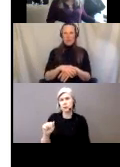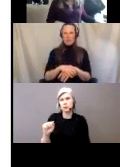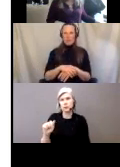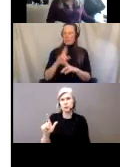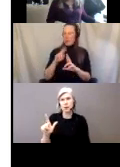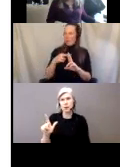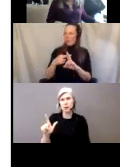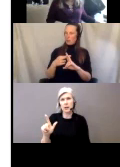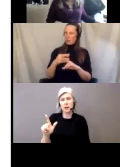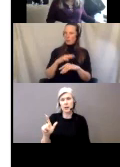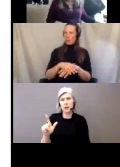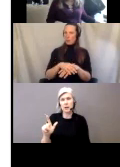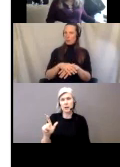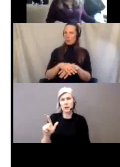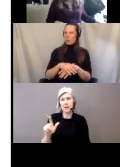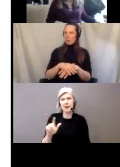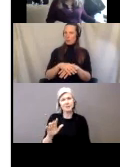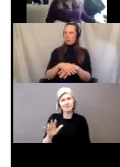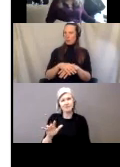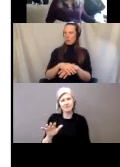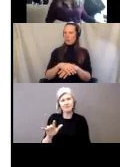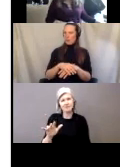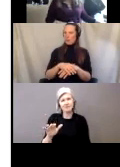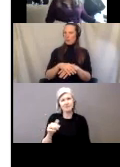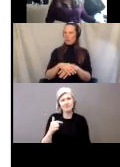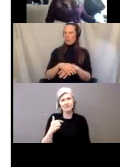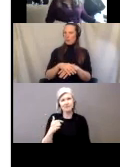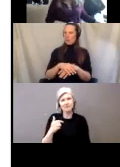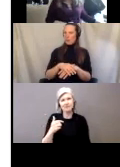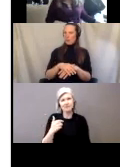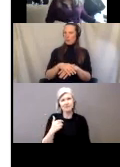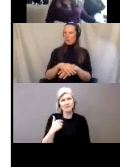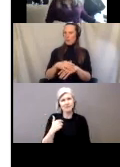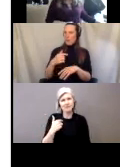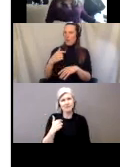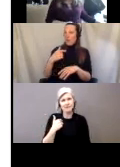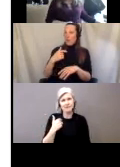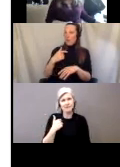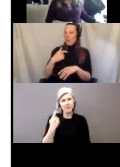I wish I could read the question. Can you, sorry, I'm not an audio person at all.